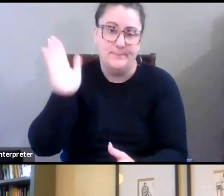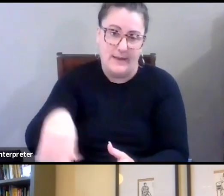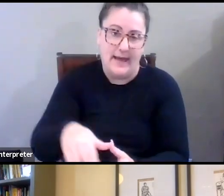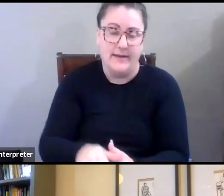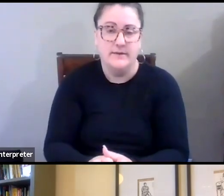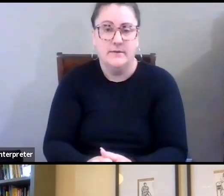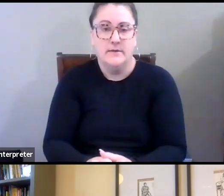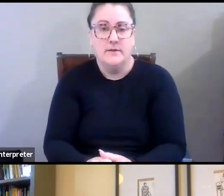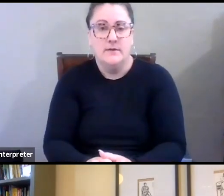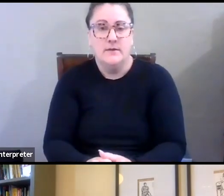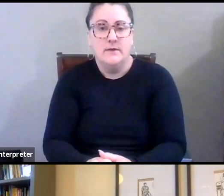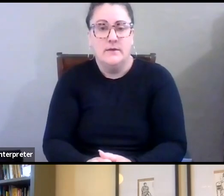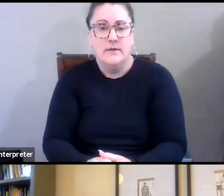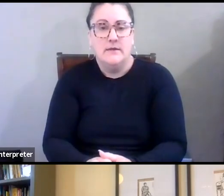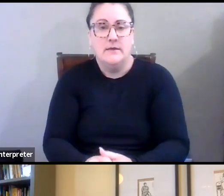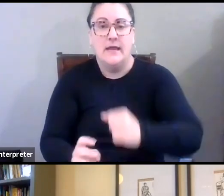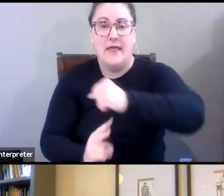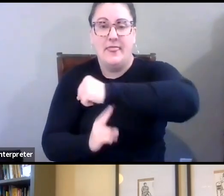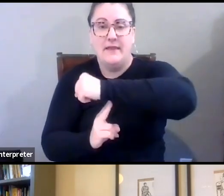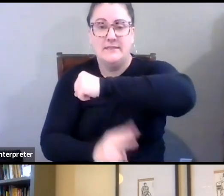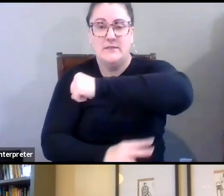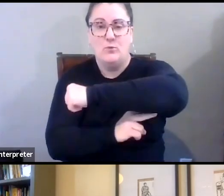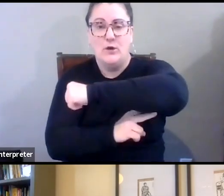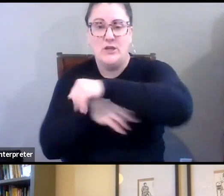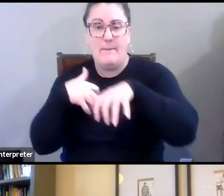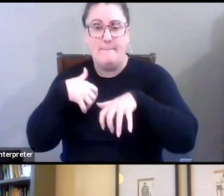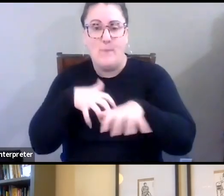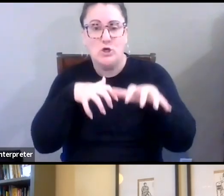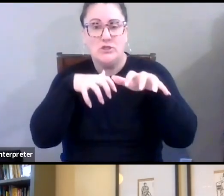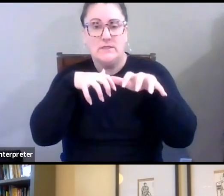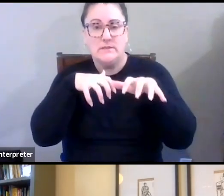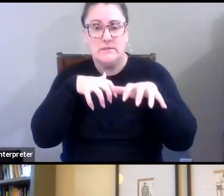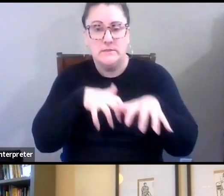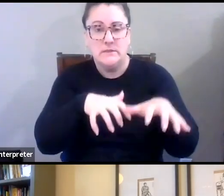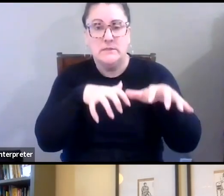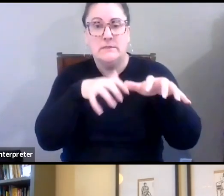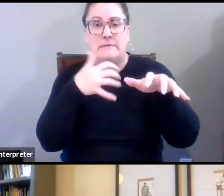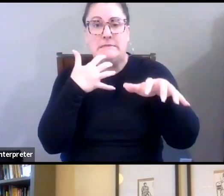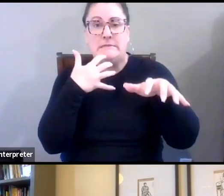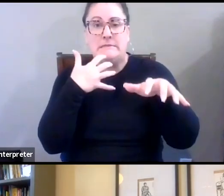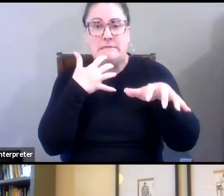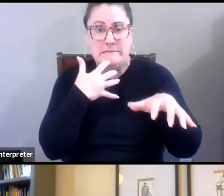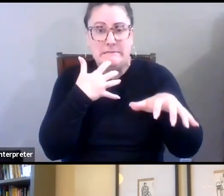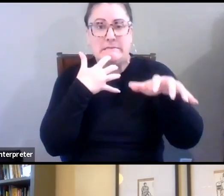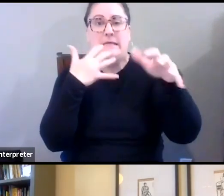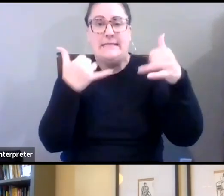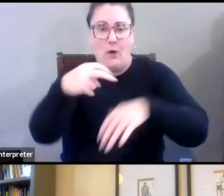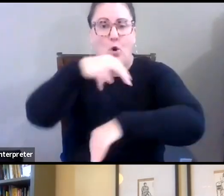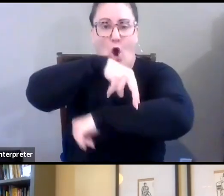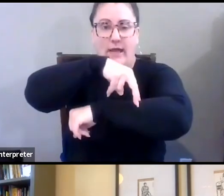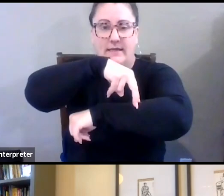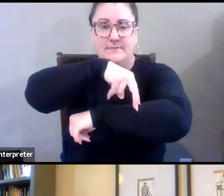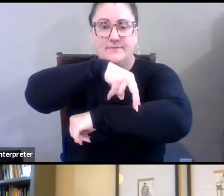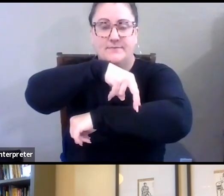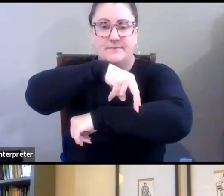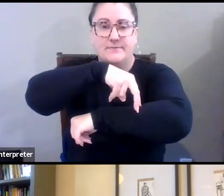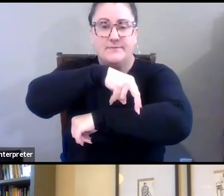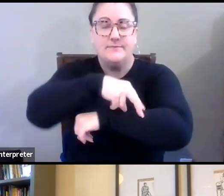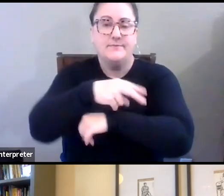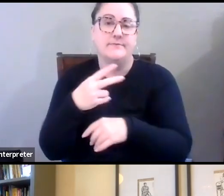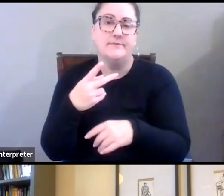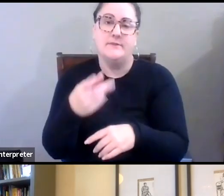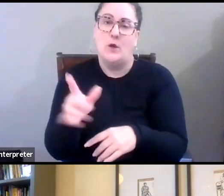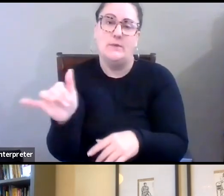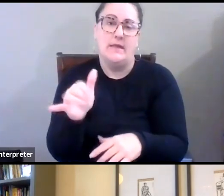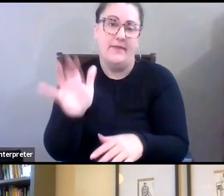Right? It was like this bridge I had been marching toward the whole time. And I was like, oh God, we're on it now. And this is what it is like. And I feel